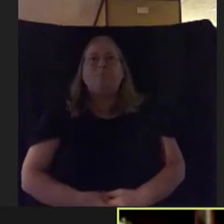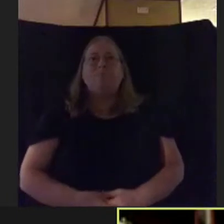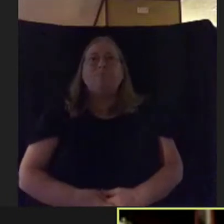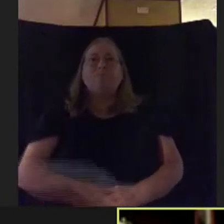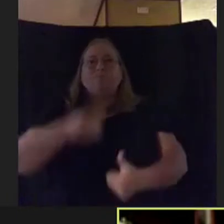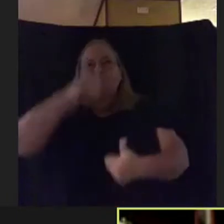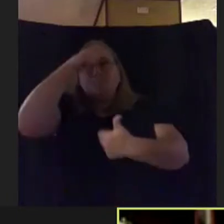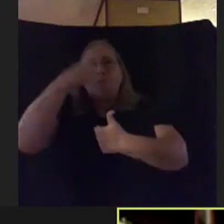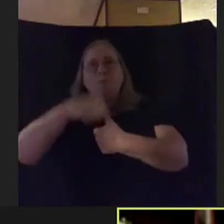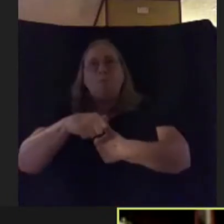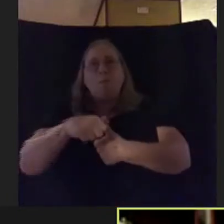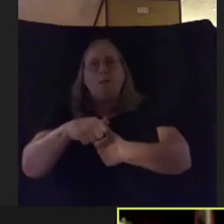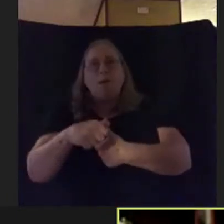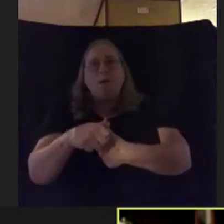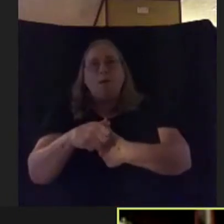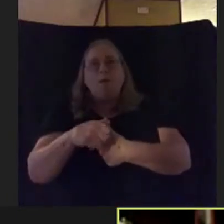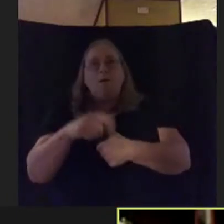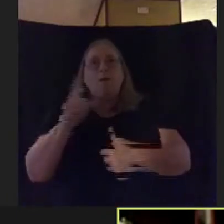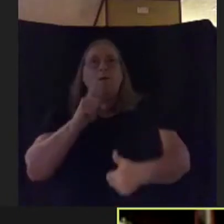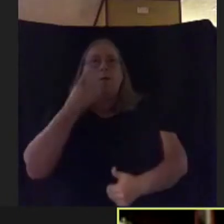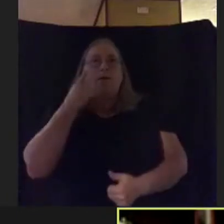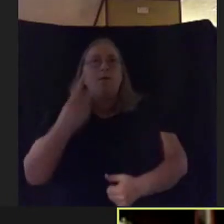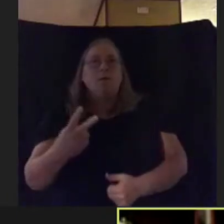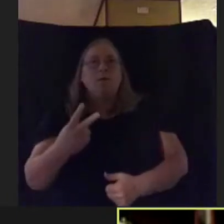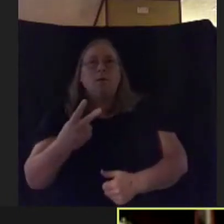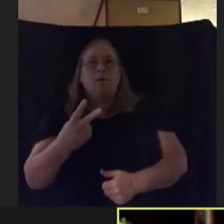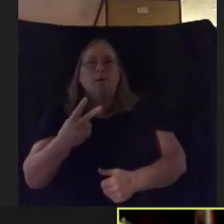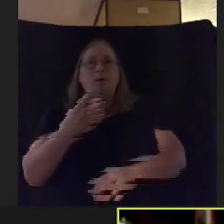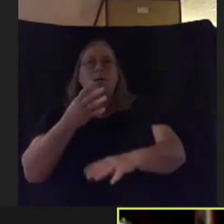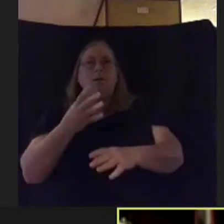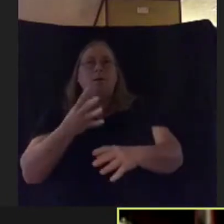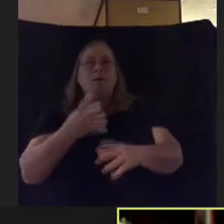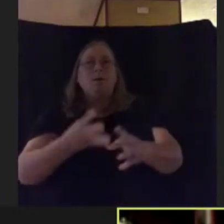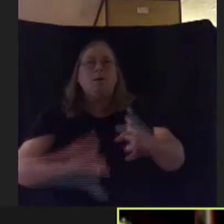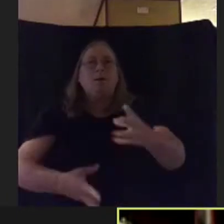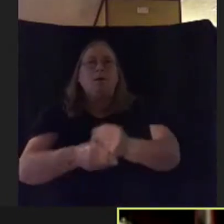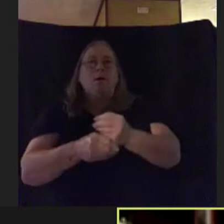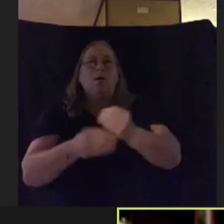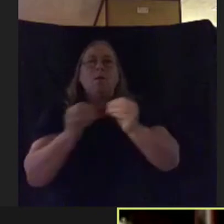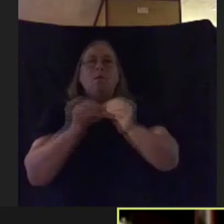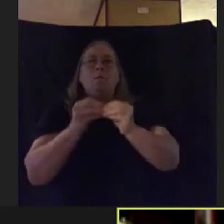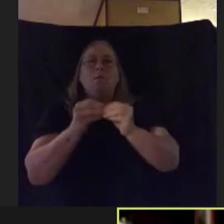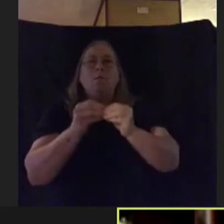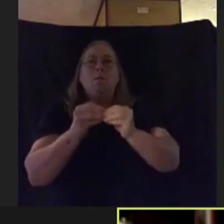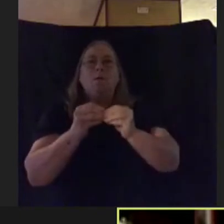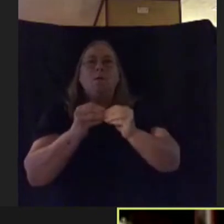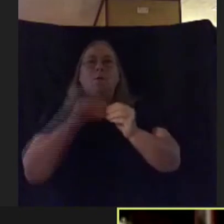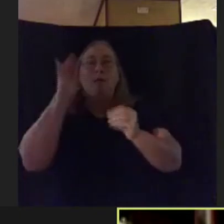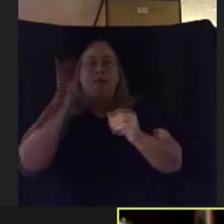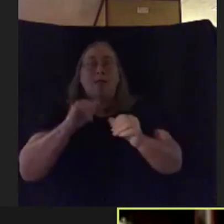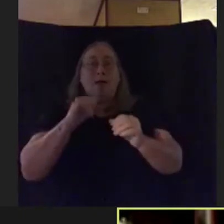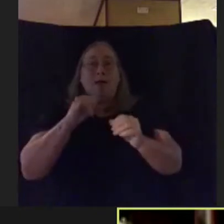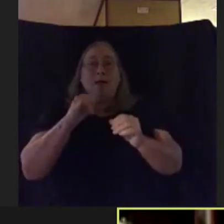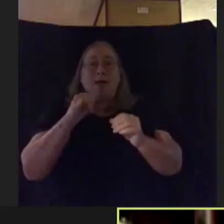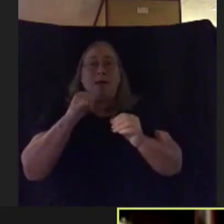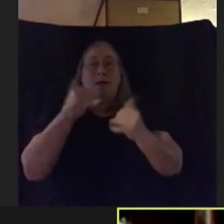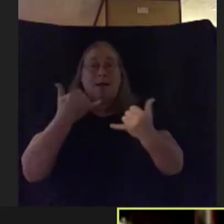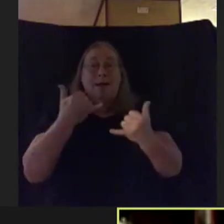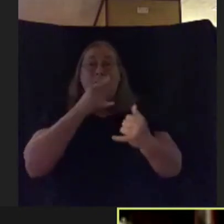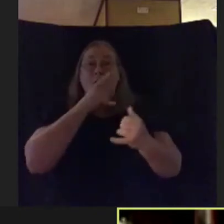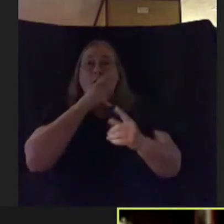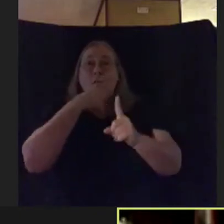remember that when we see increases in cases now, those cases that are occurring now translate into